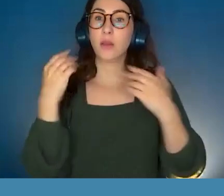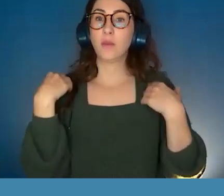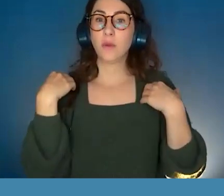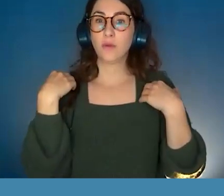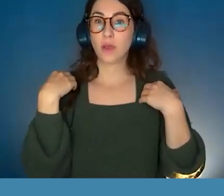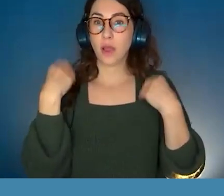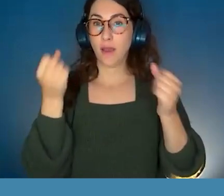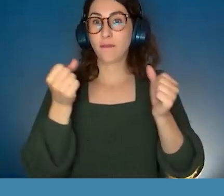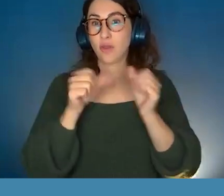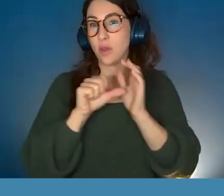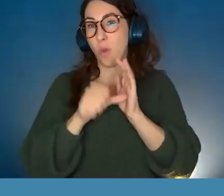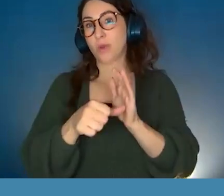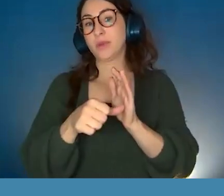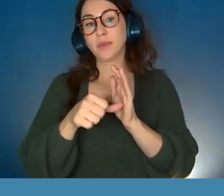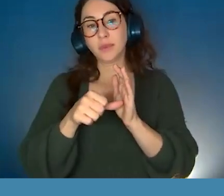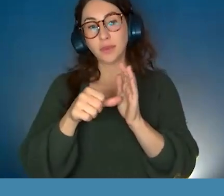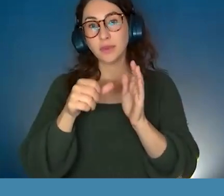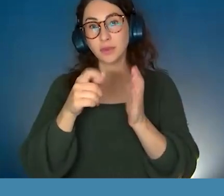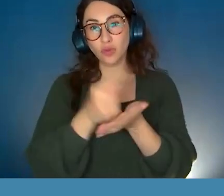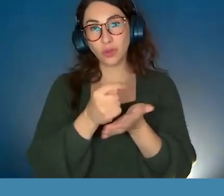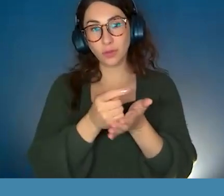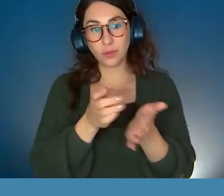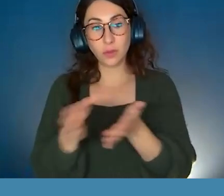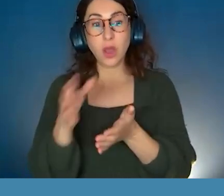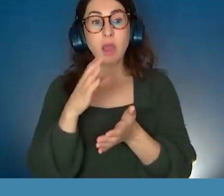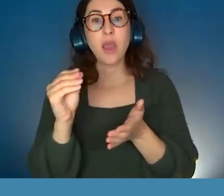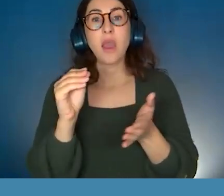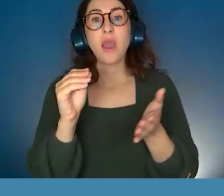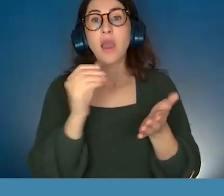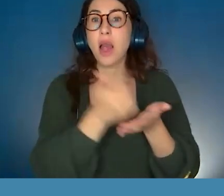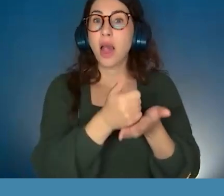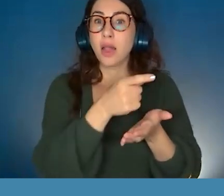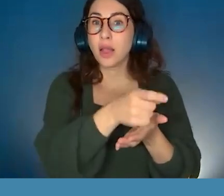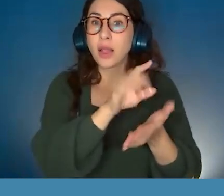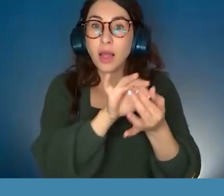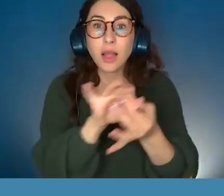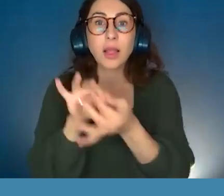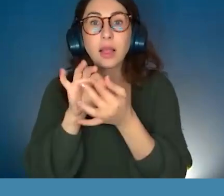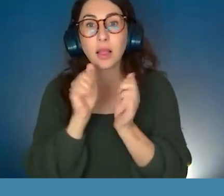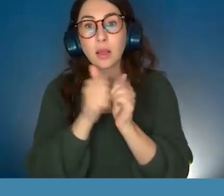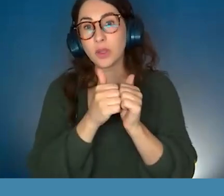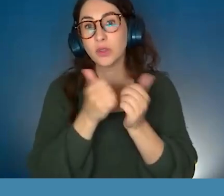programs and linking individuals with services as soon as possible after they